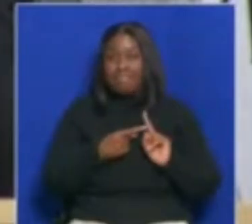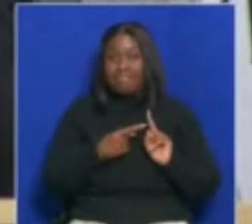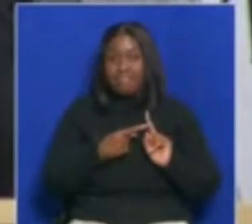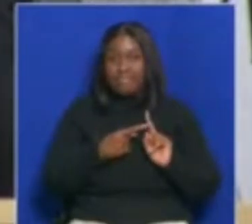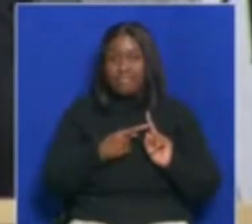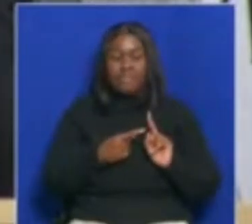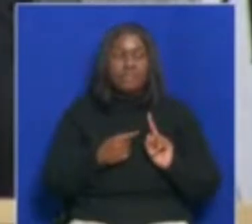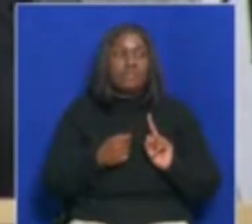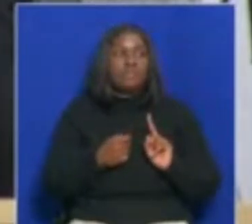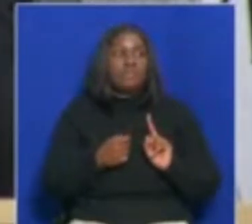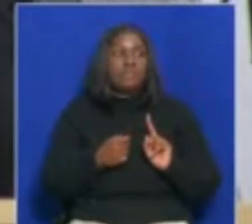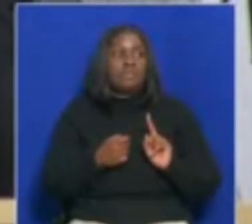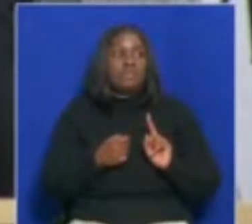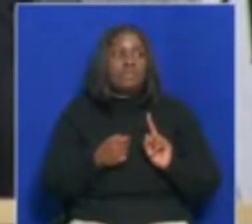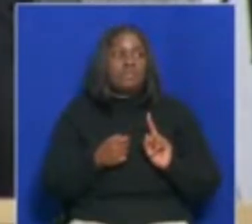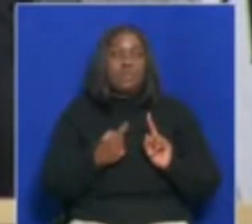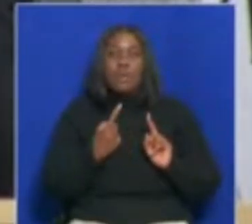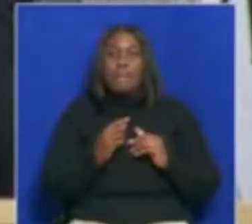that was